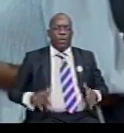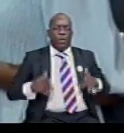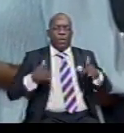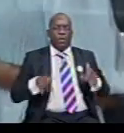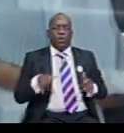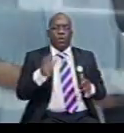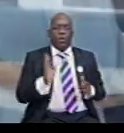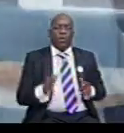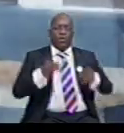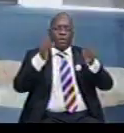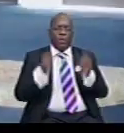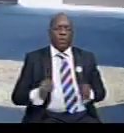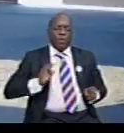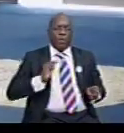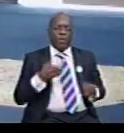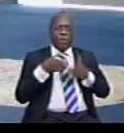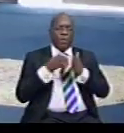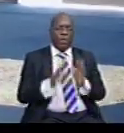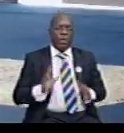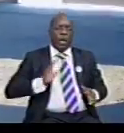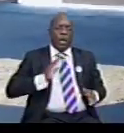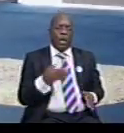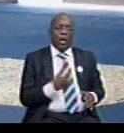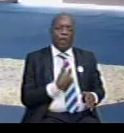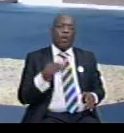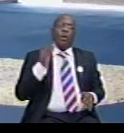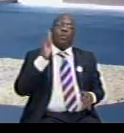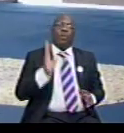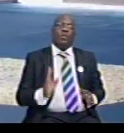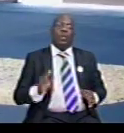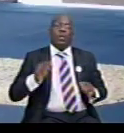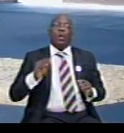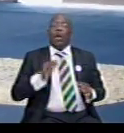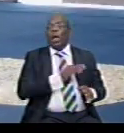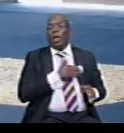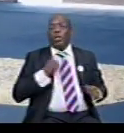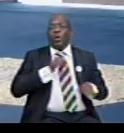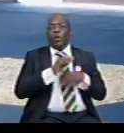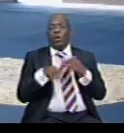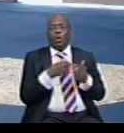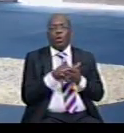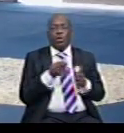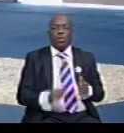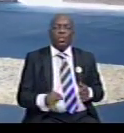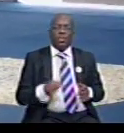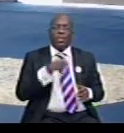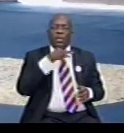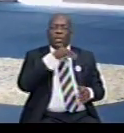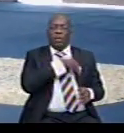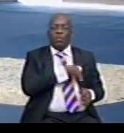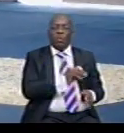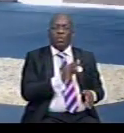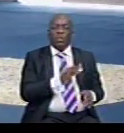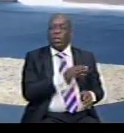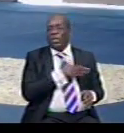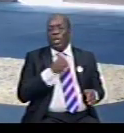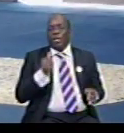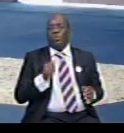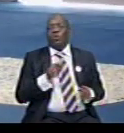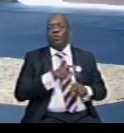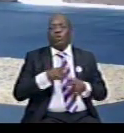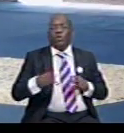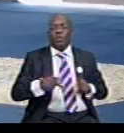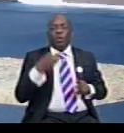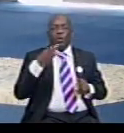leaders, our bishops, our pastors, and all the ministers and the professionals of this